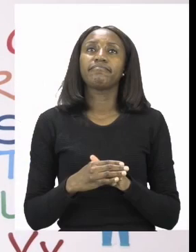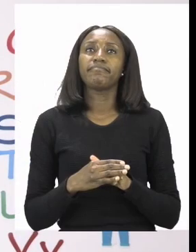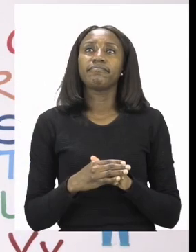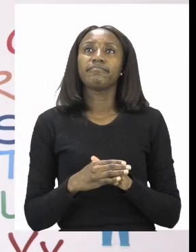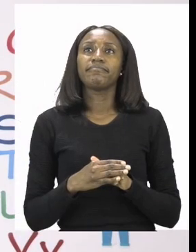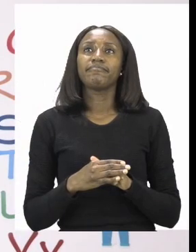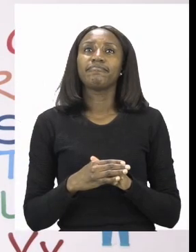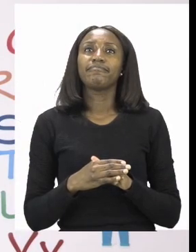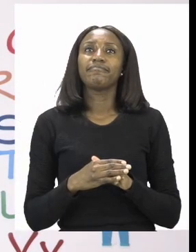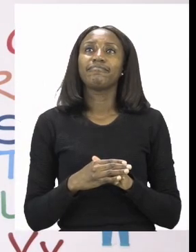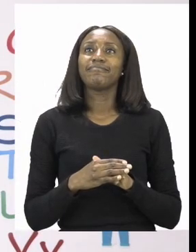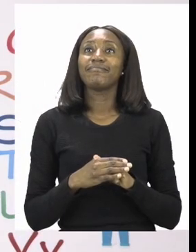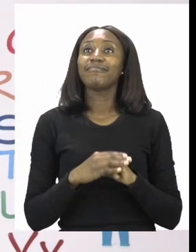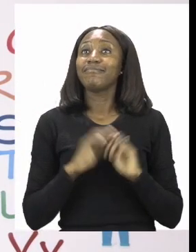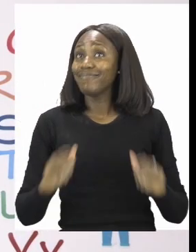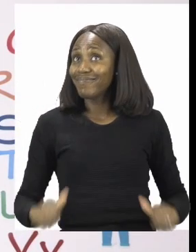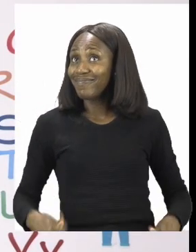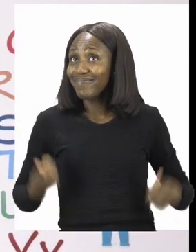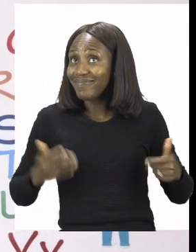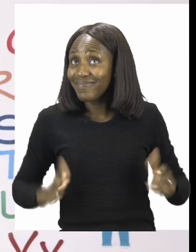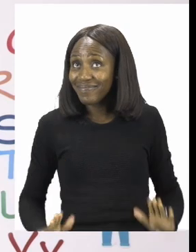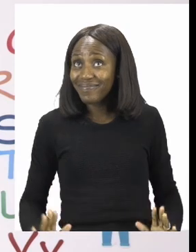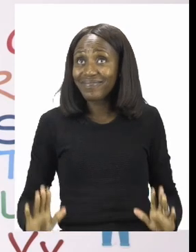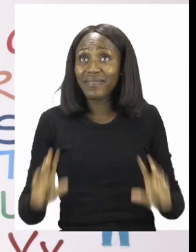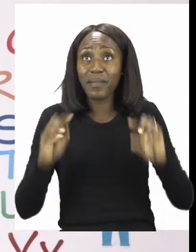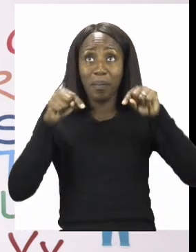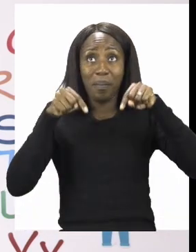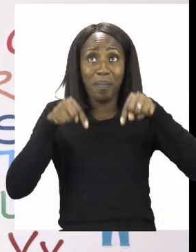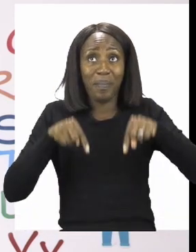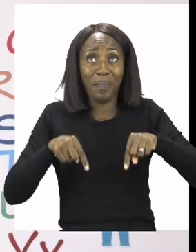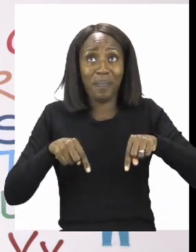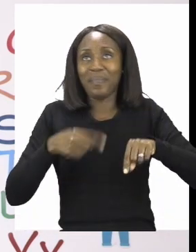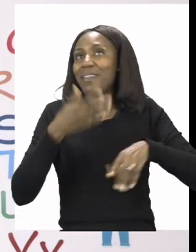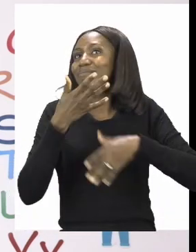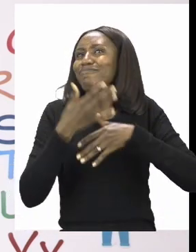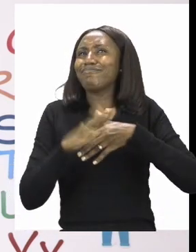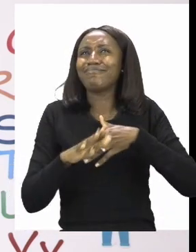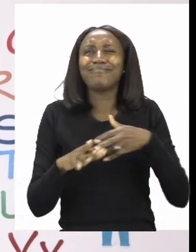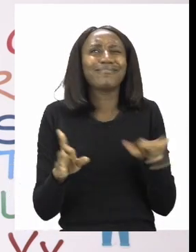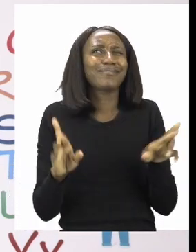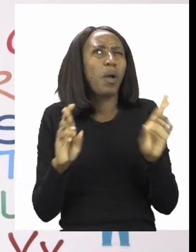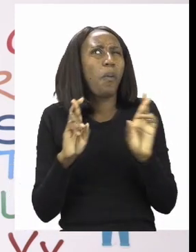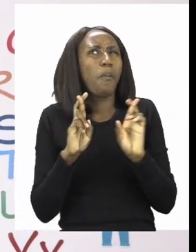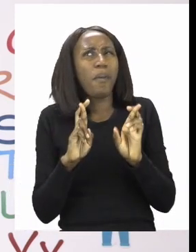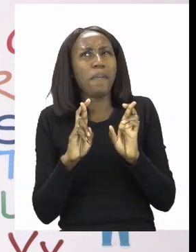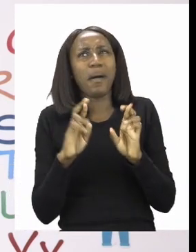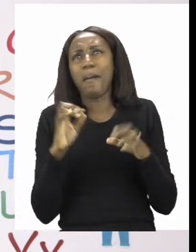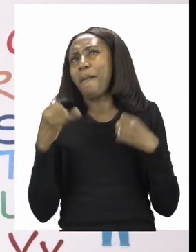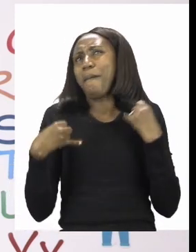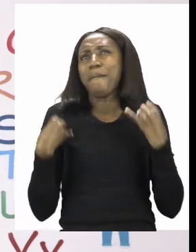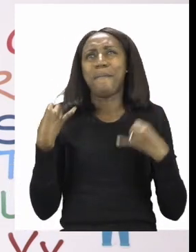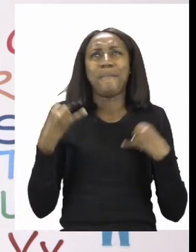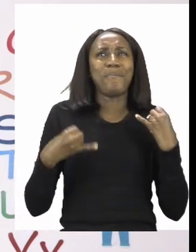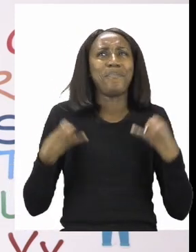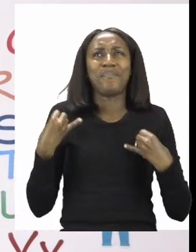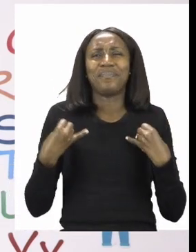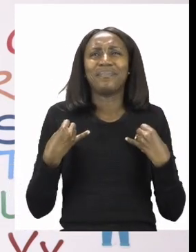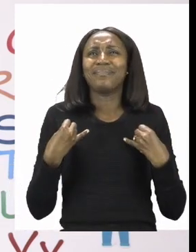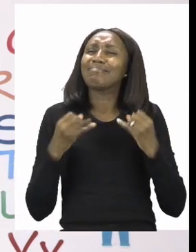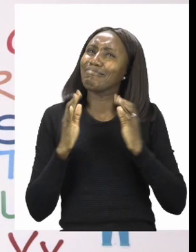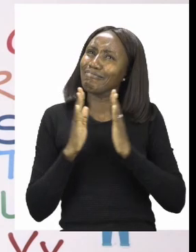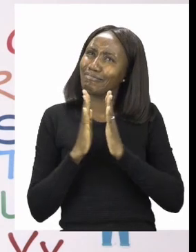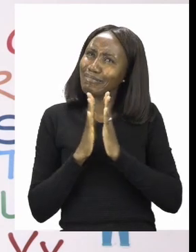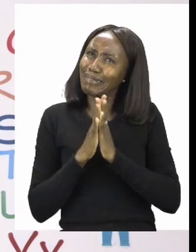Boys and girls, we have now come to the end of our lesson and I hope you had fun. Please make sure you try and